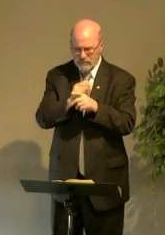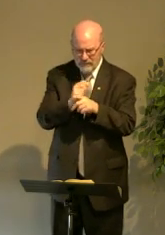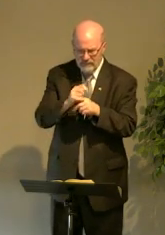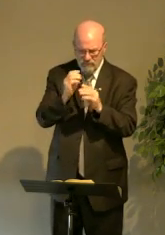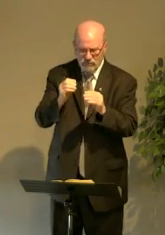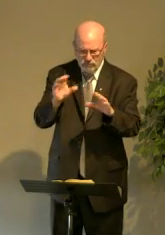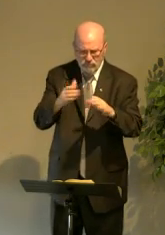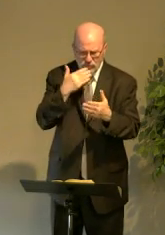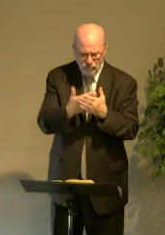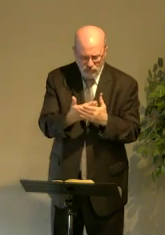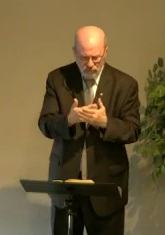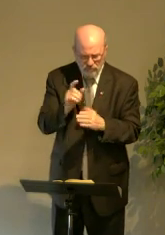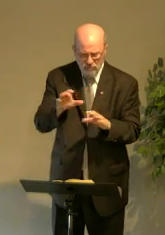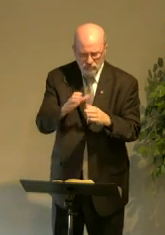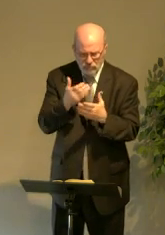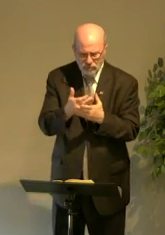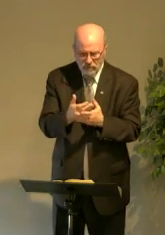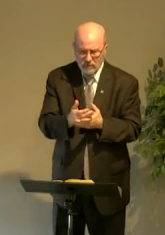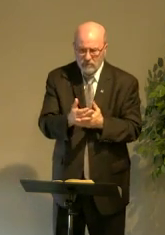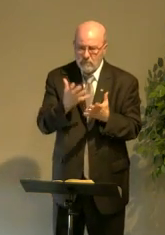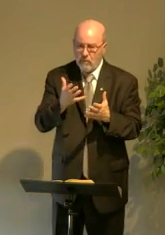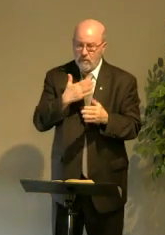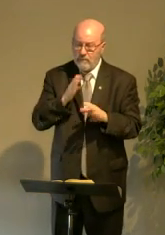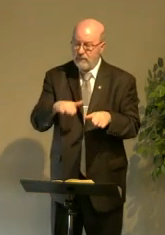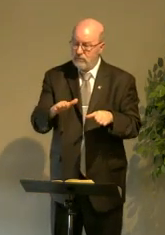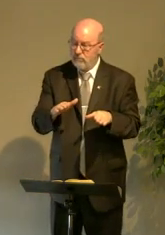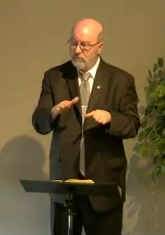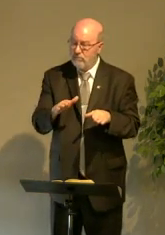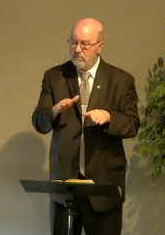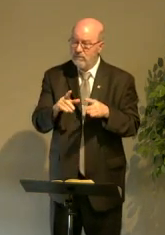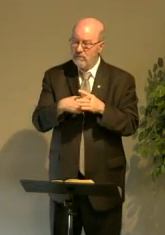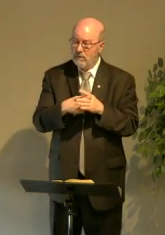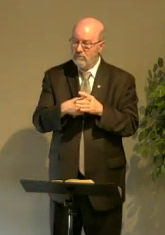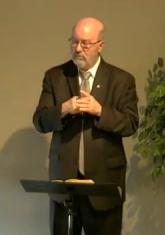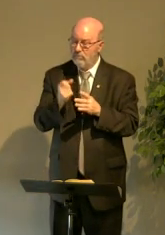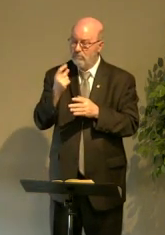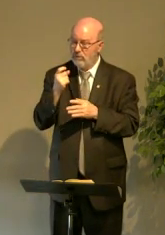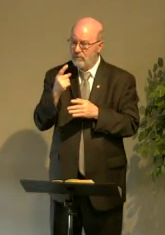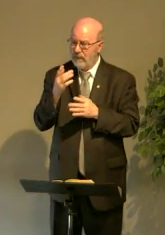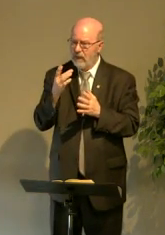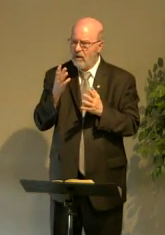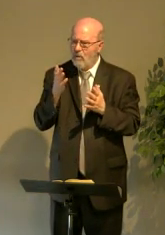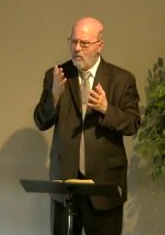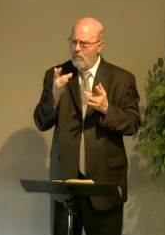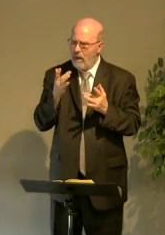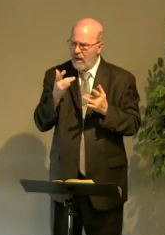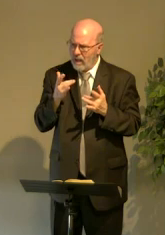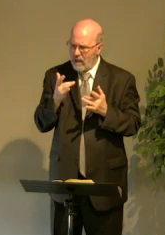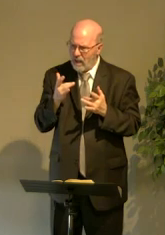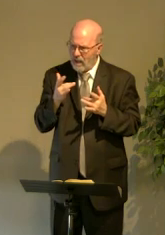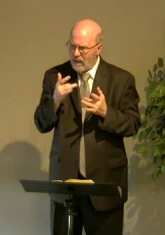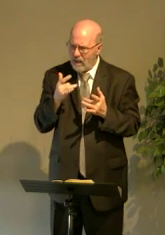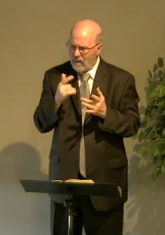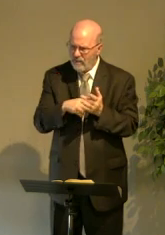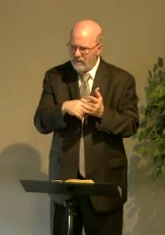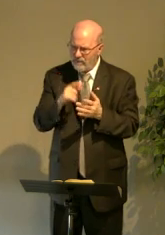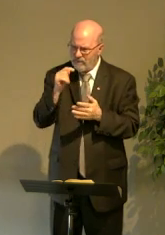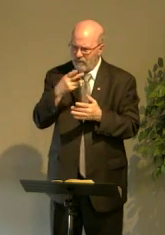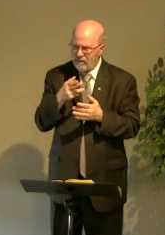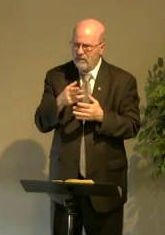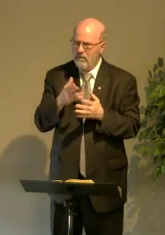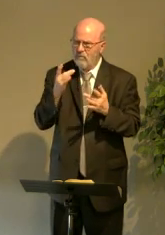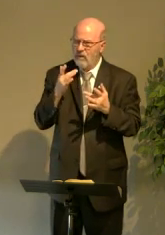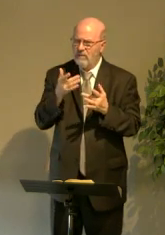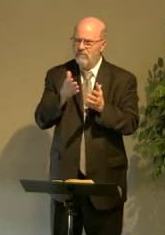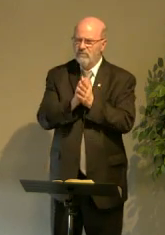teach them, just do good, you're supposed to. But I want my children to begin to understand this theology, to